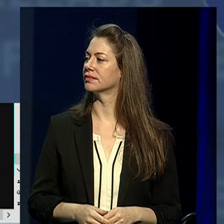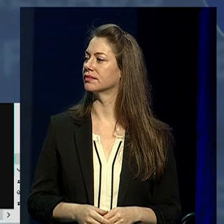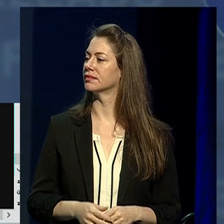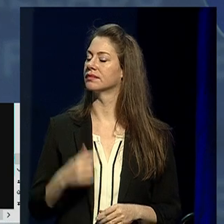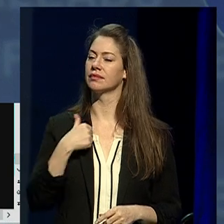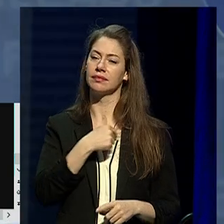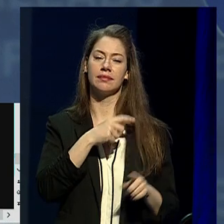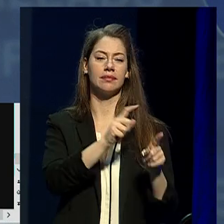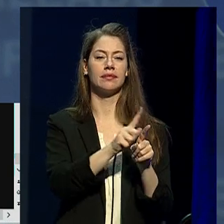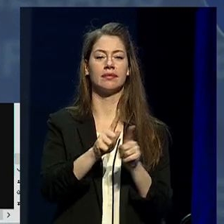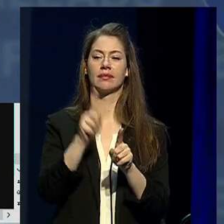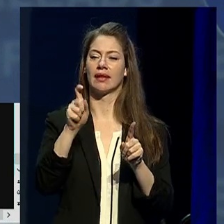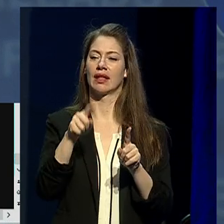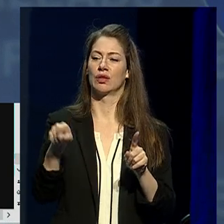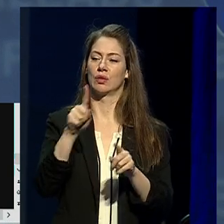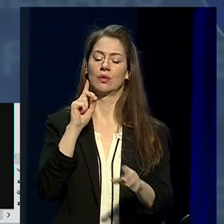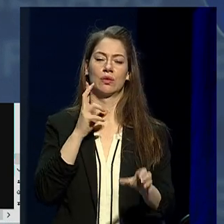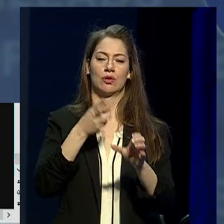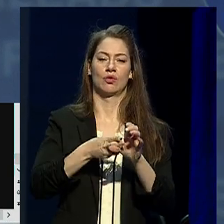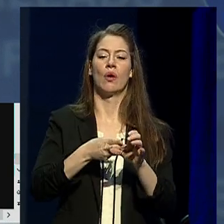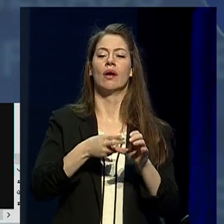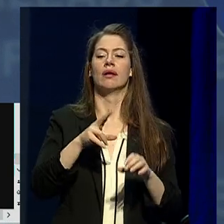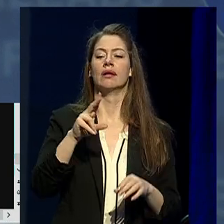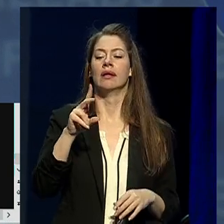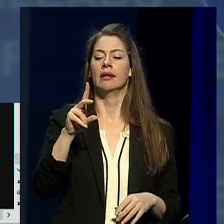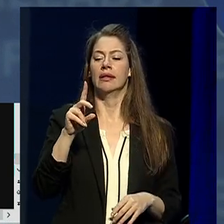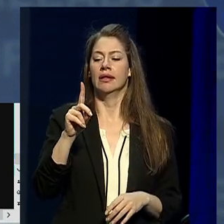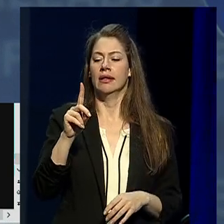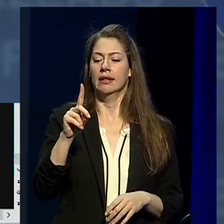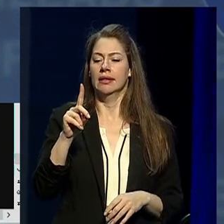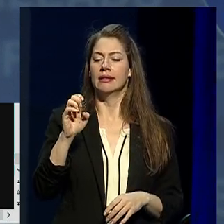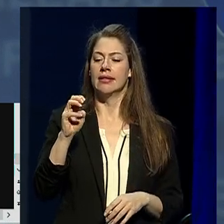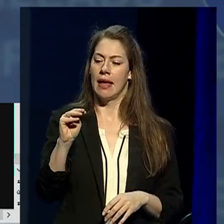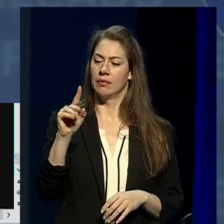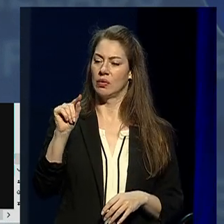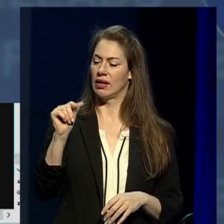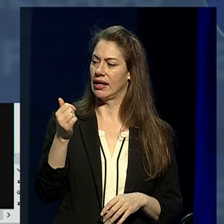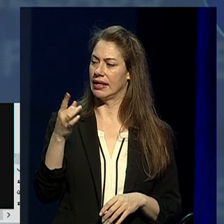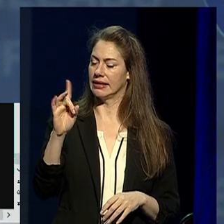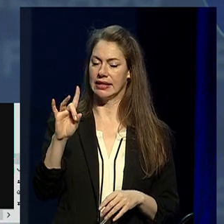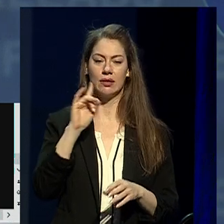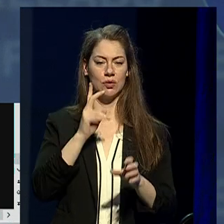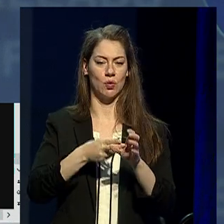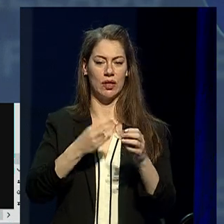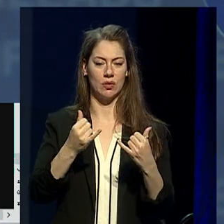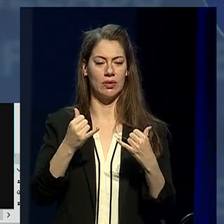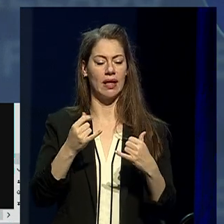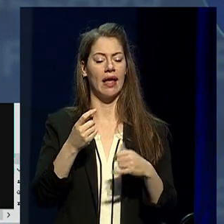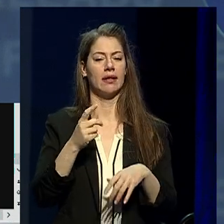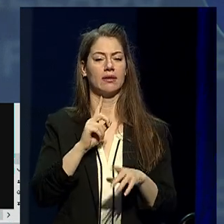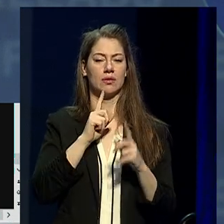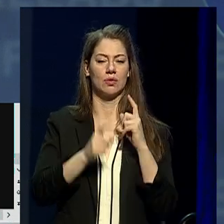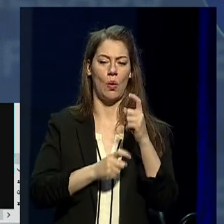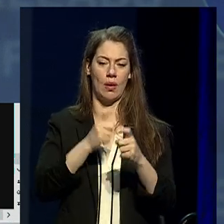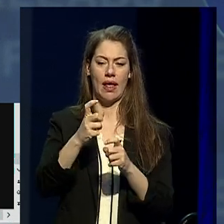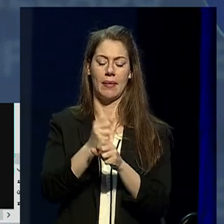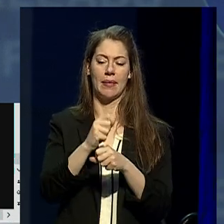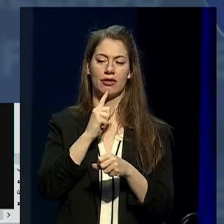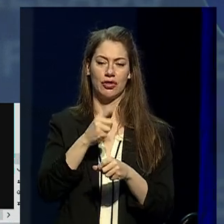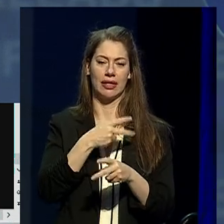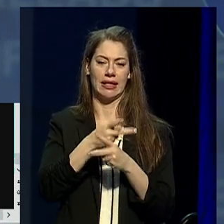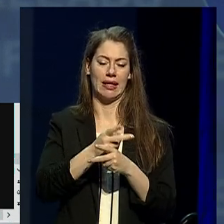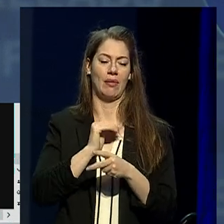We also need you to join Dem 2018 by donating today or committing monthly to ensure we hold onto our statewide